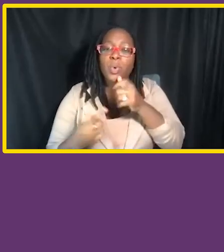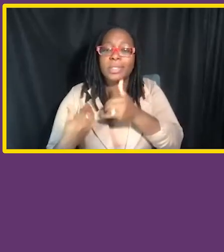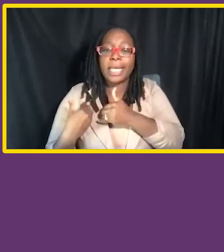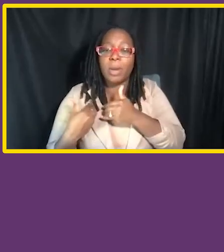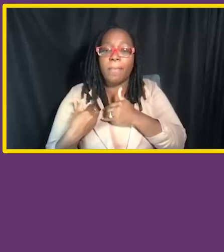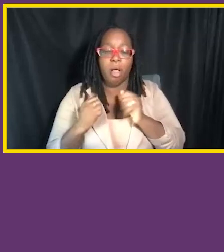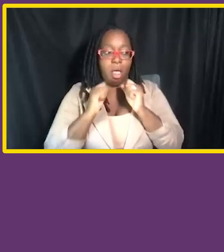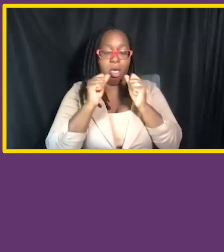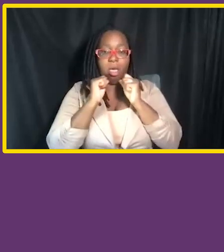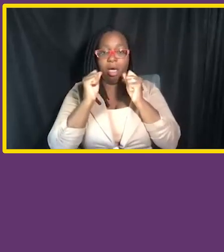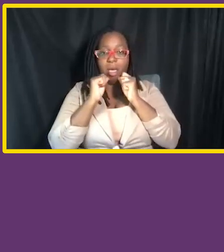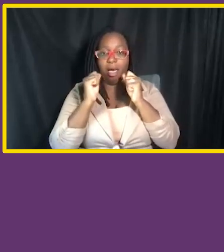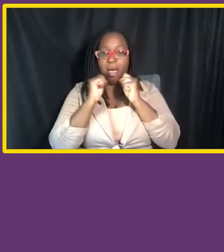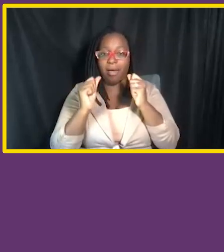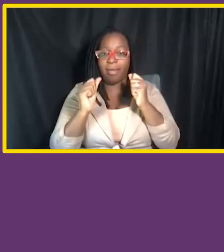culture. It's